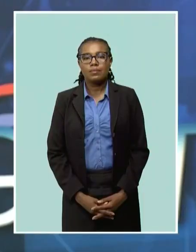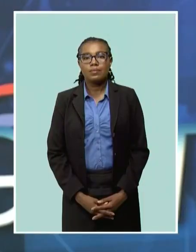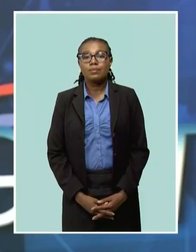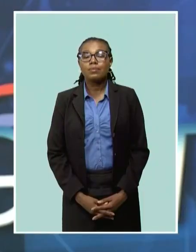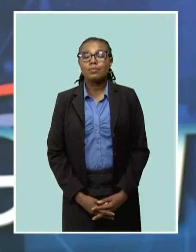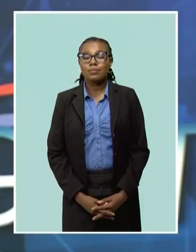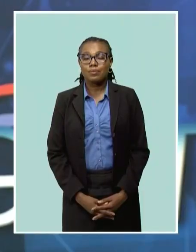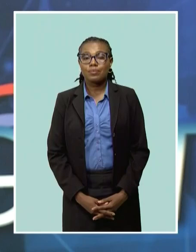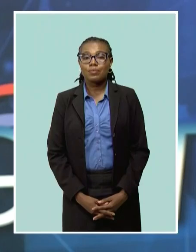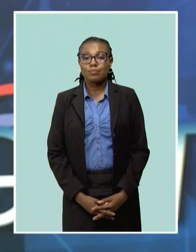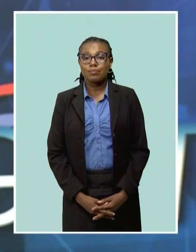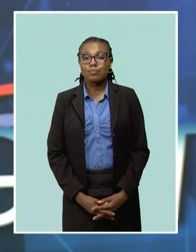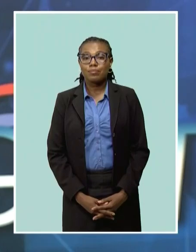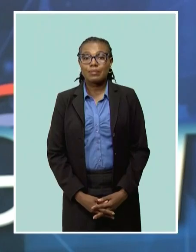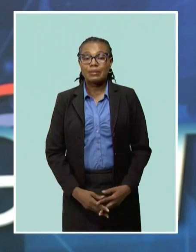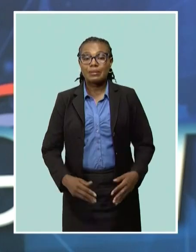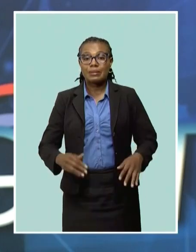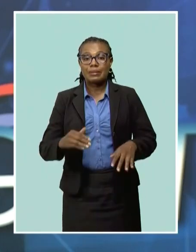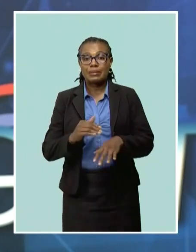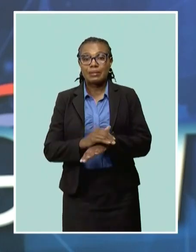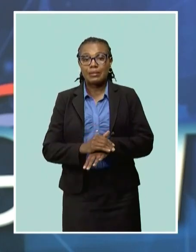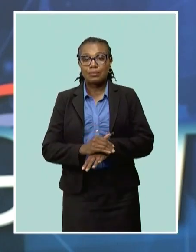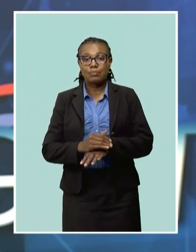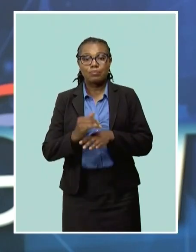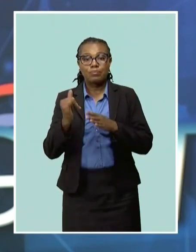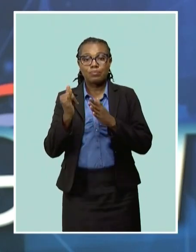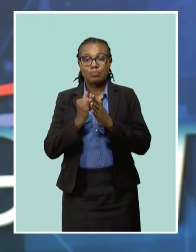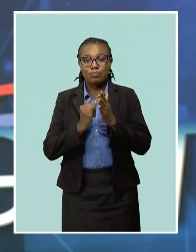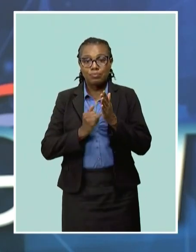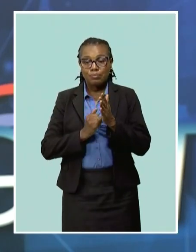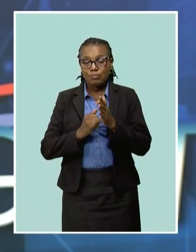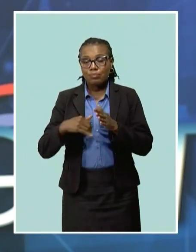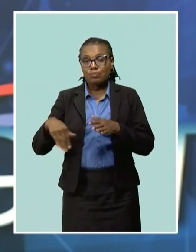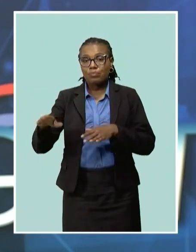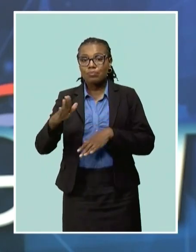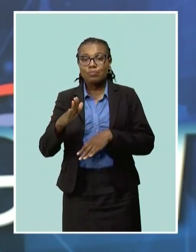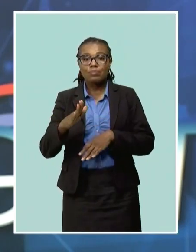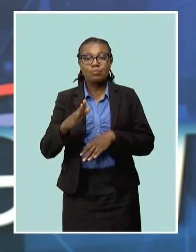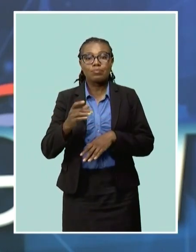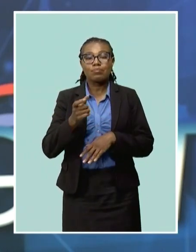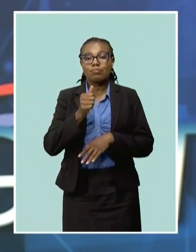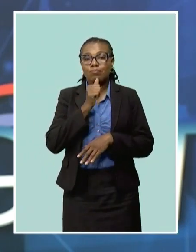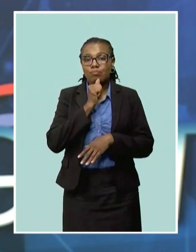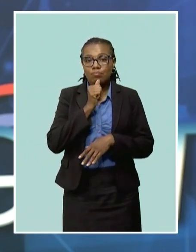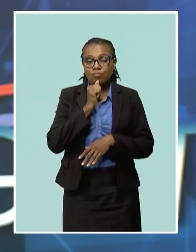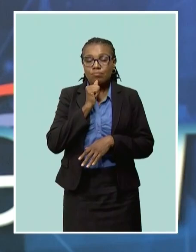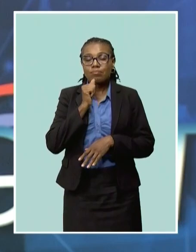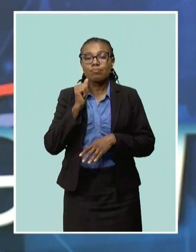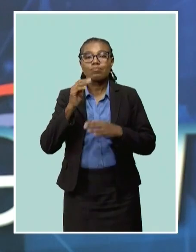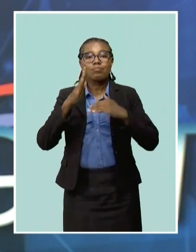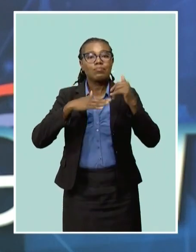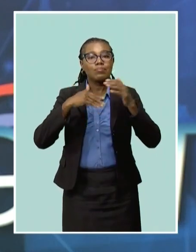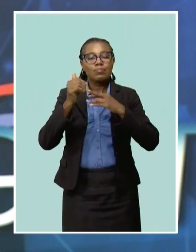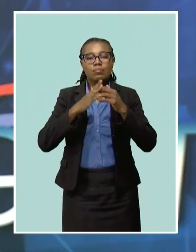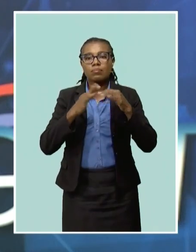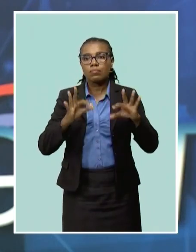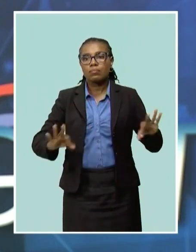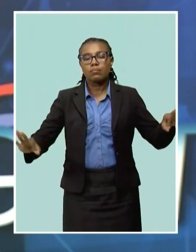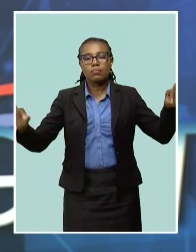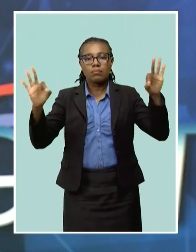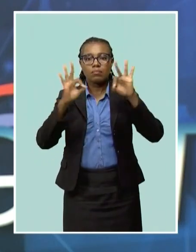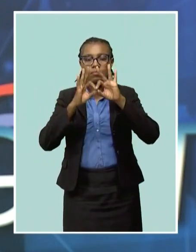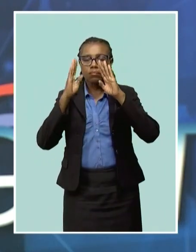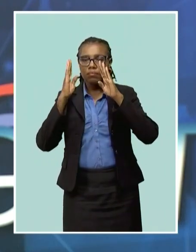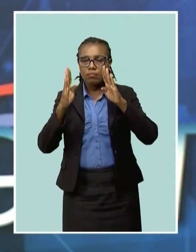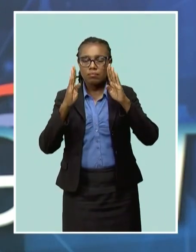In business tonight, the design of private and public sector buildings in Barbados is one of the important areas to look at when